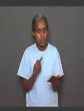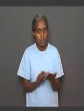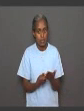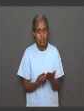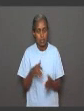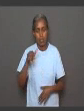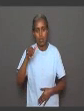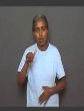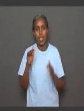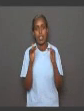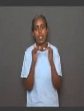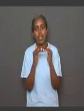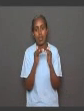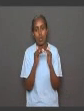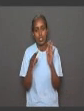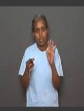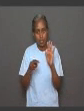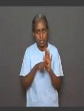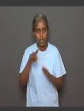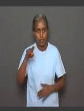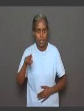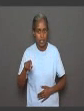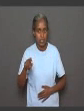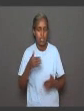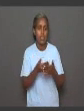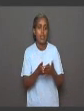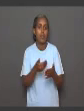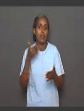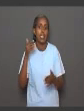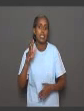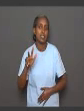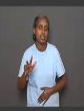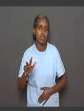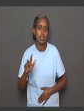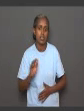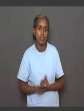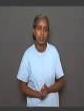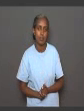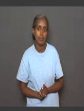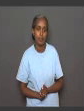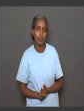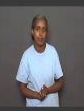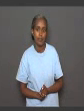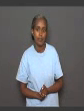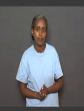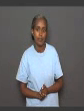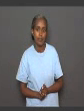Thus, y equals -x minus 3.